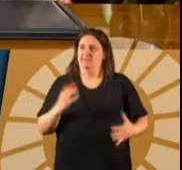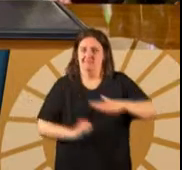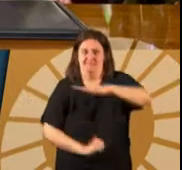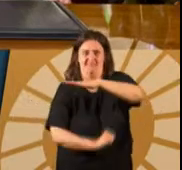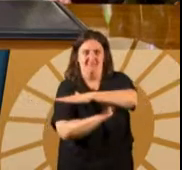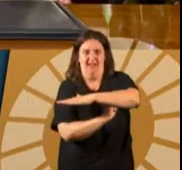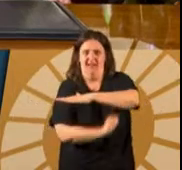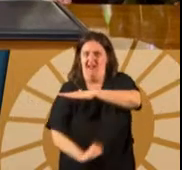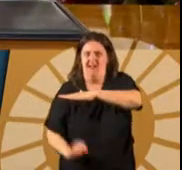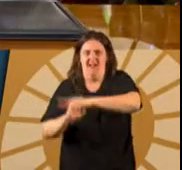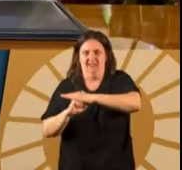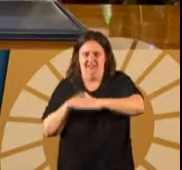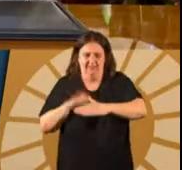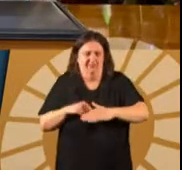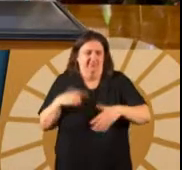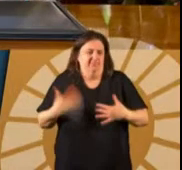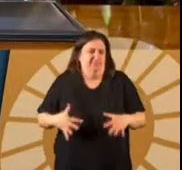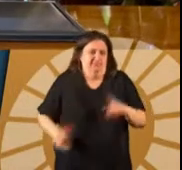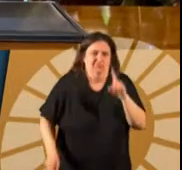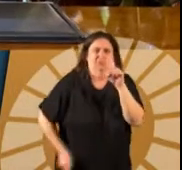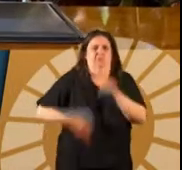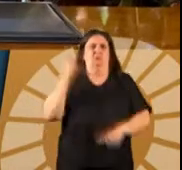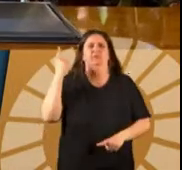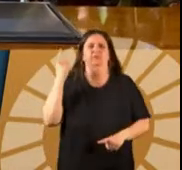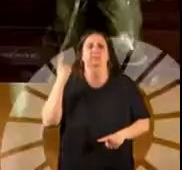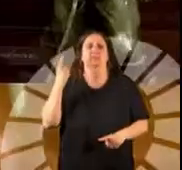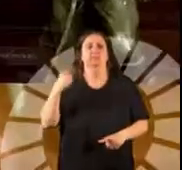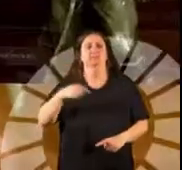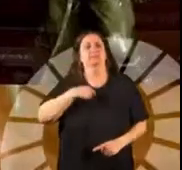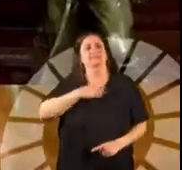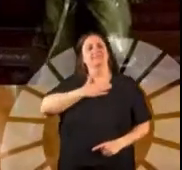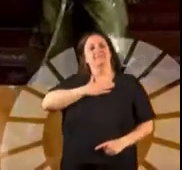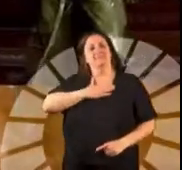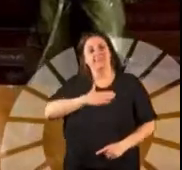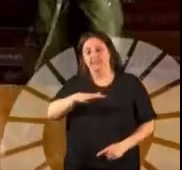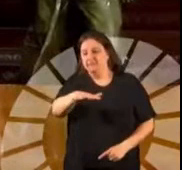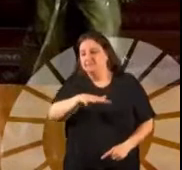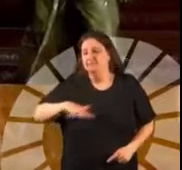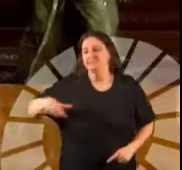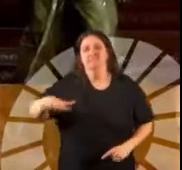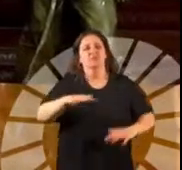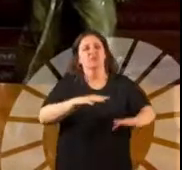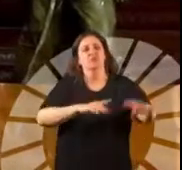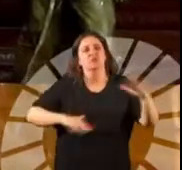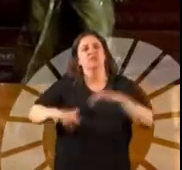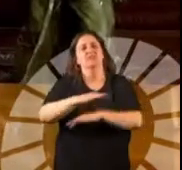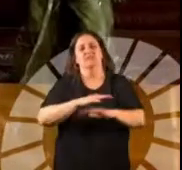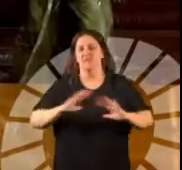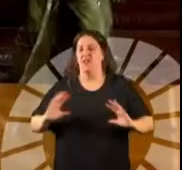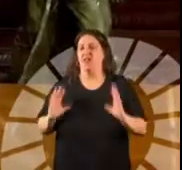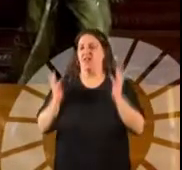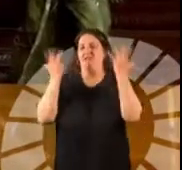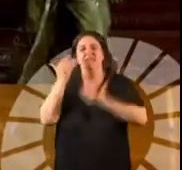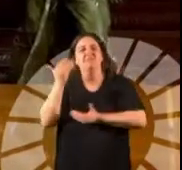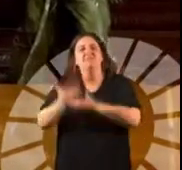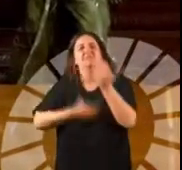crucial in order to have a better society. Here I have a fighter, a statue of a